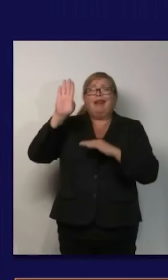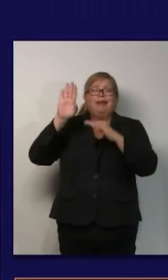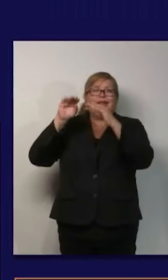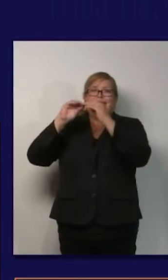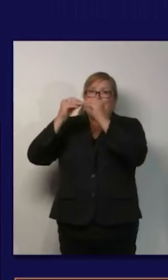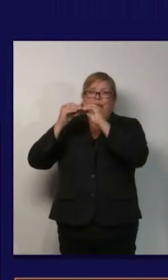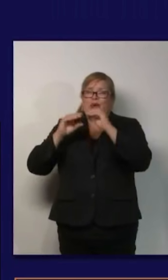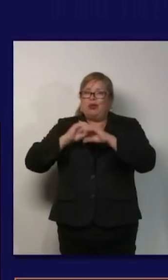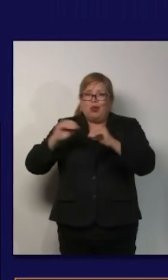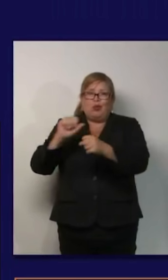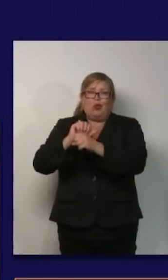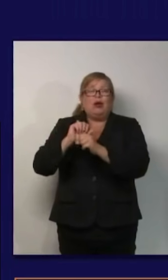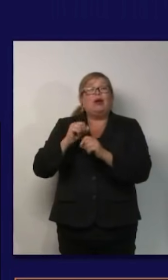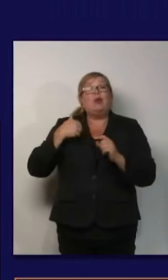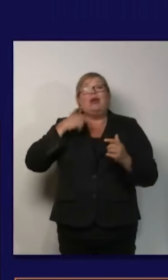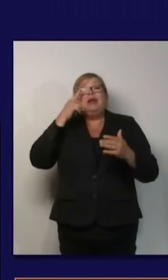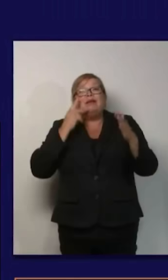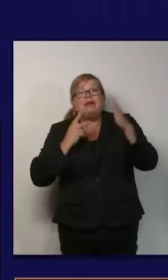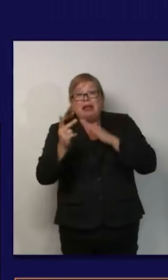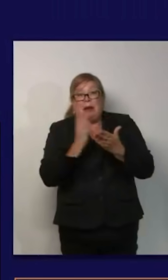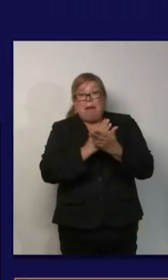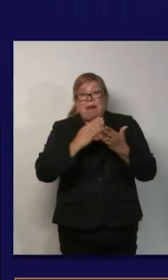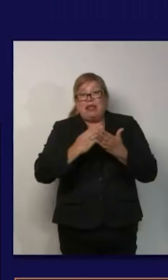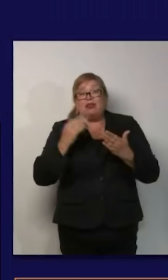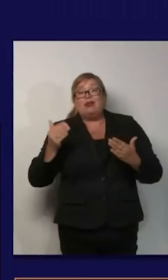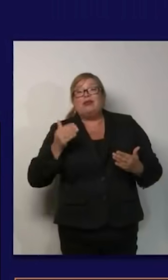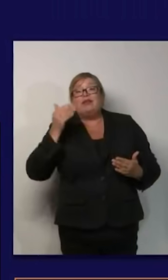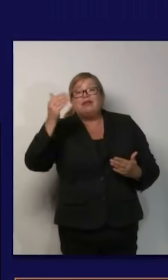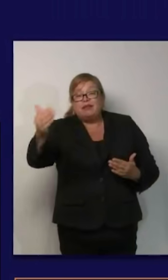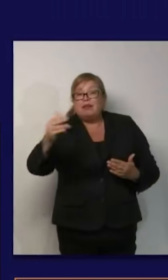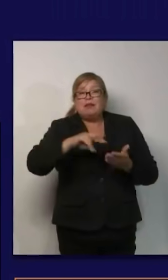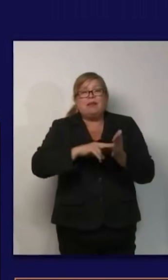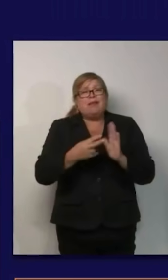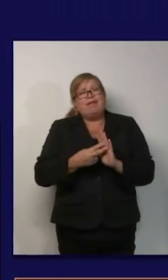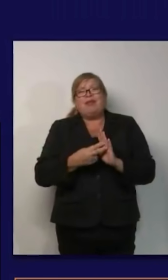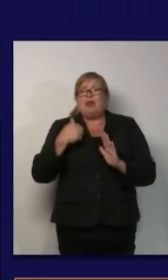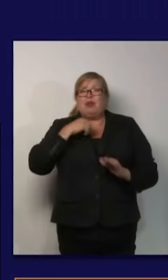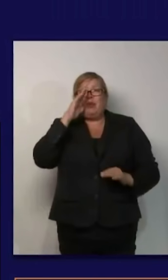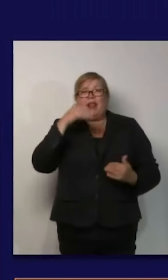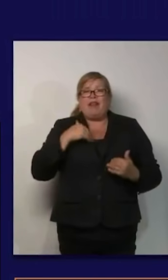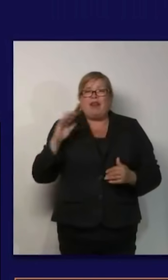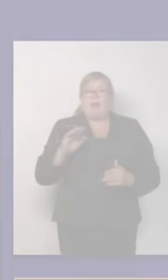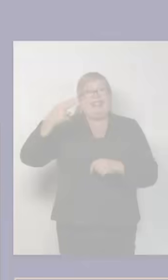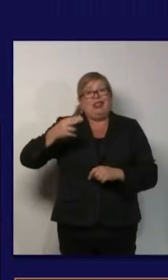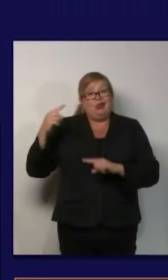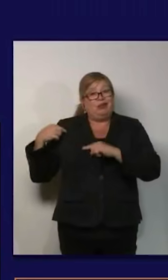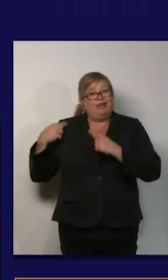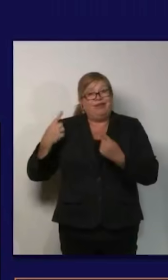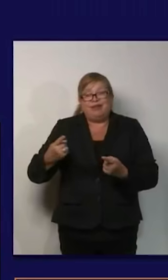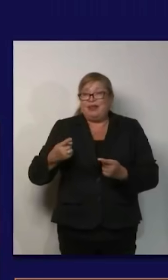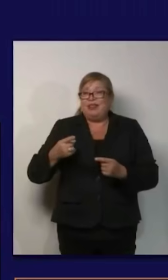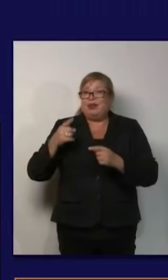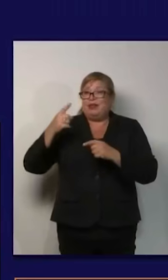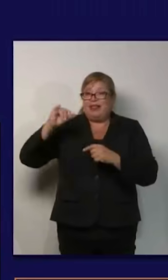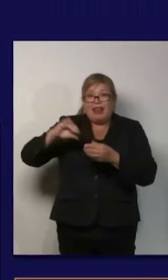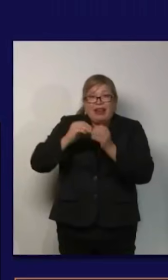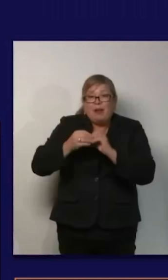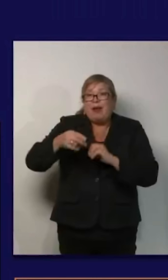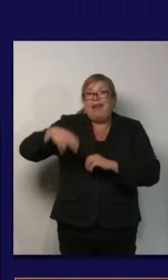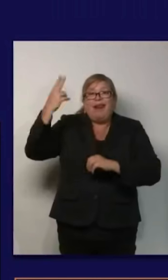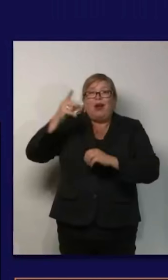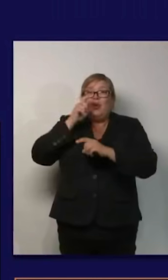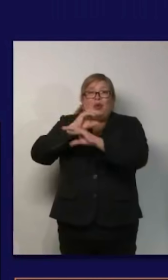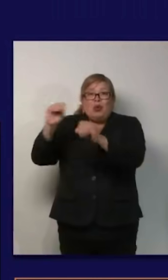are projecting that we will come in roughly at about an 18% unemployment number. Economic